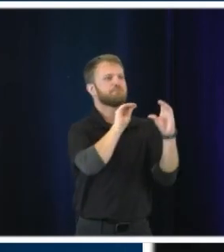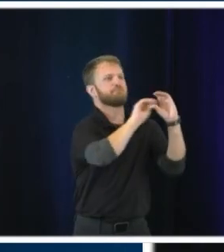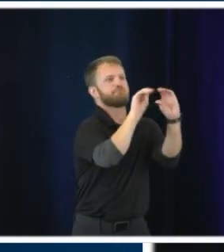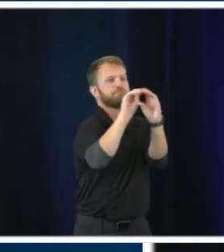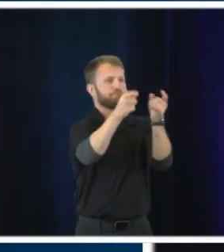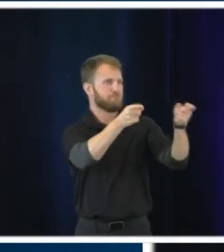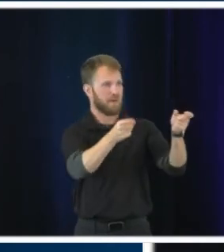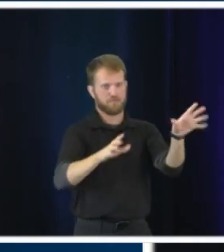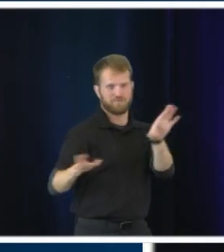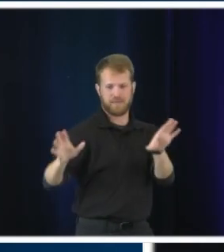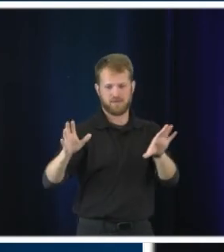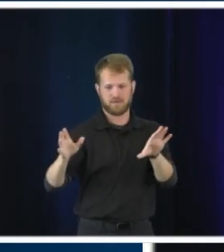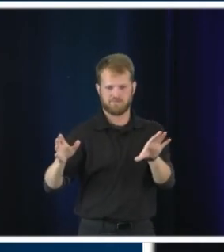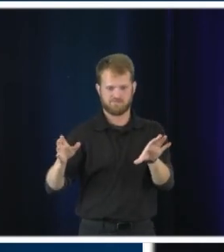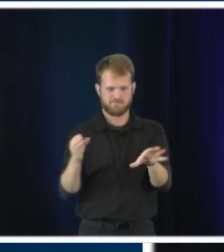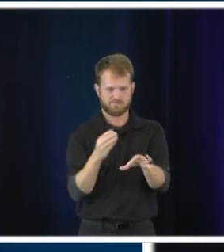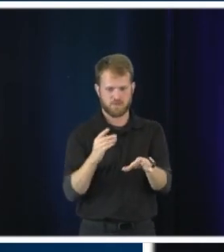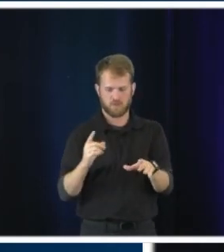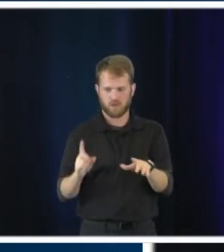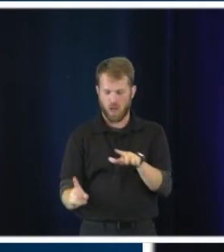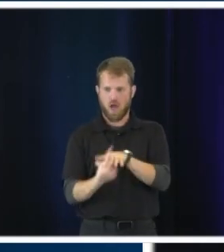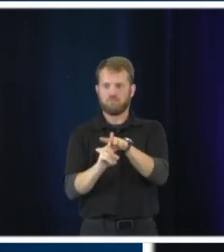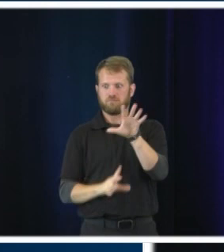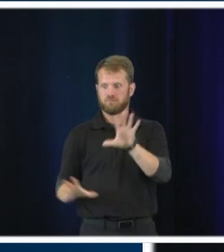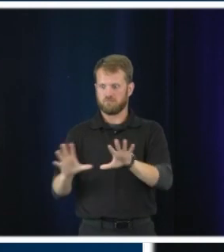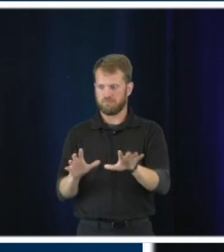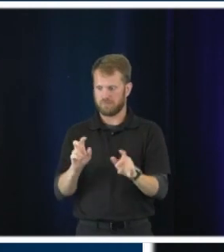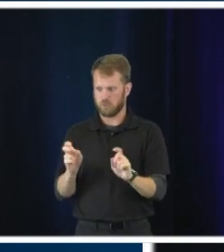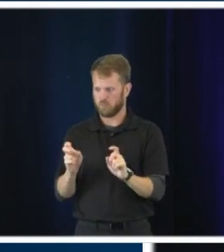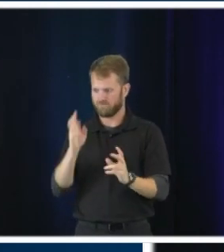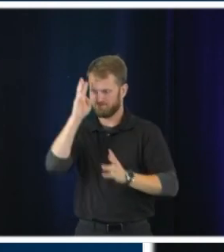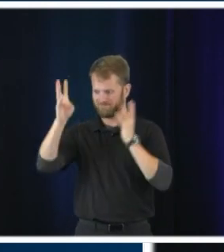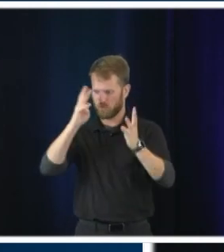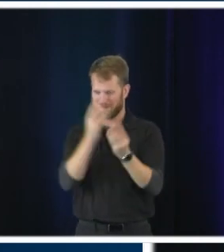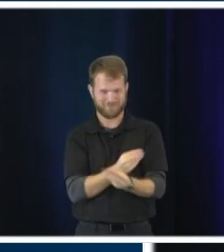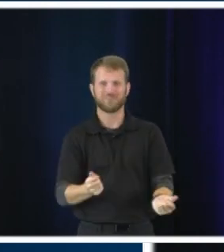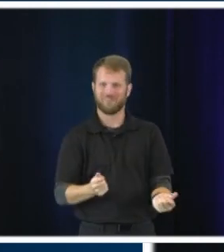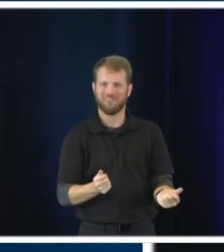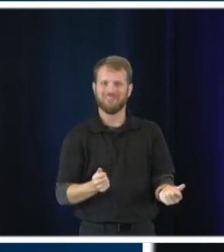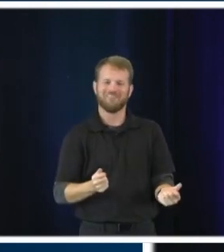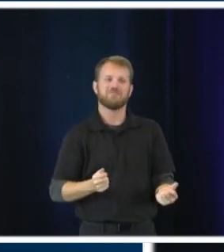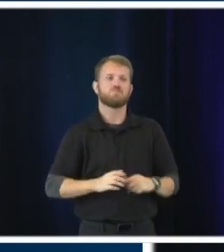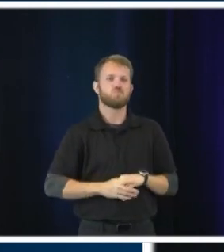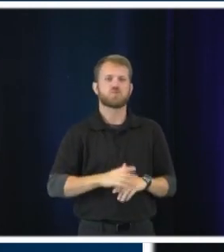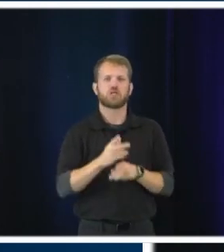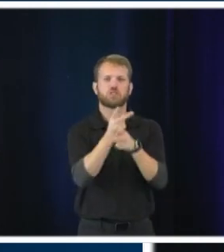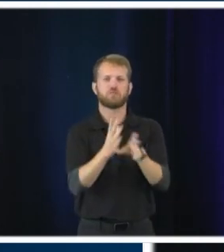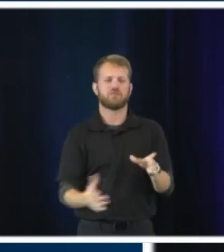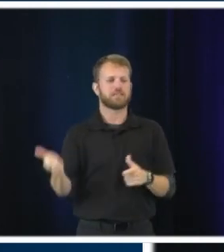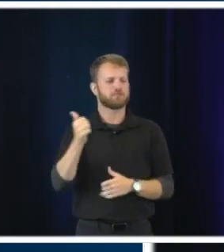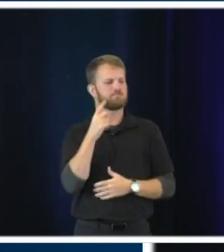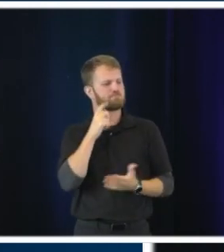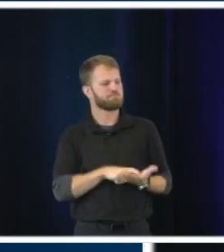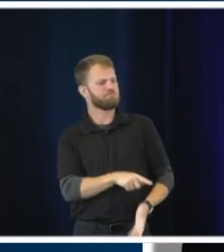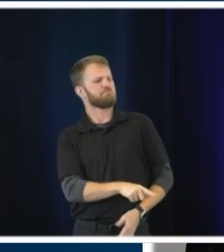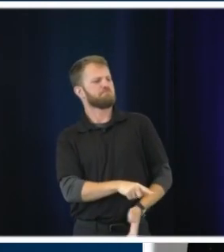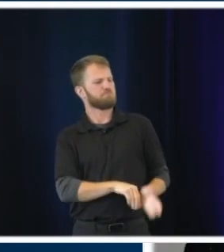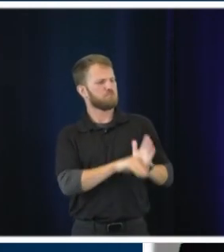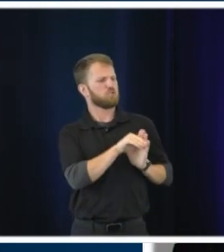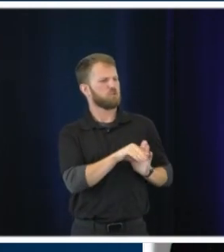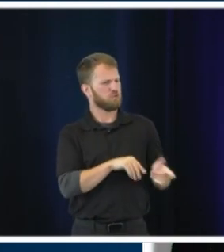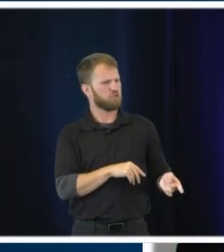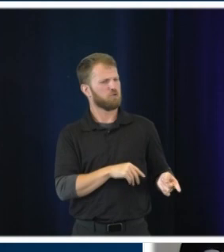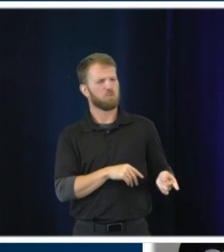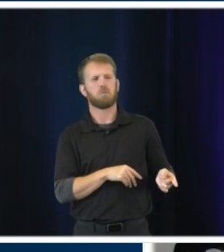creative solutions to unexpected issues. Her supervisors noted her maturity and insight is